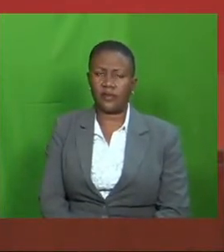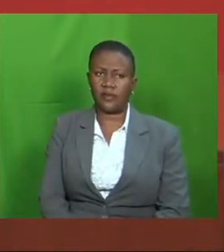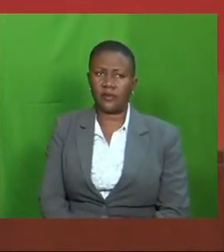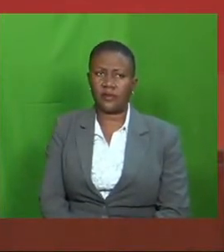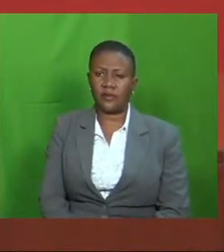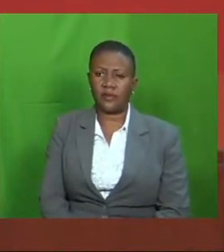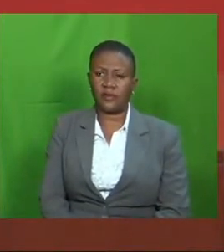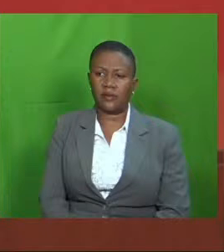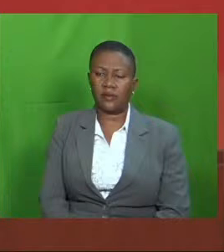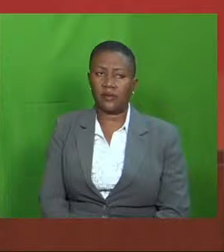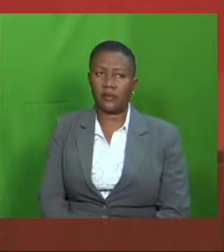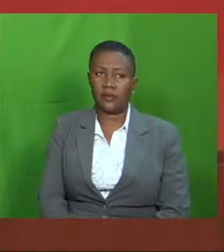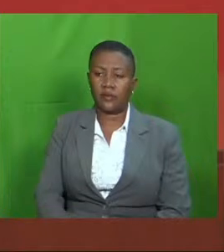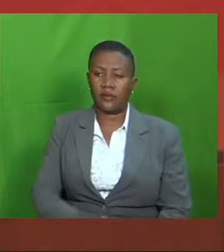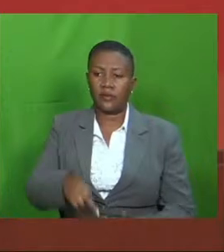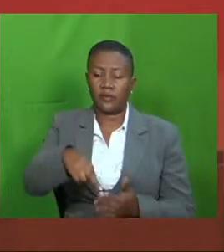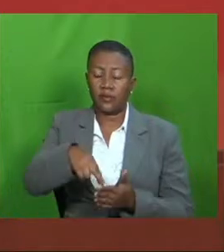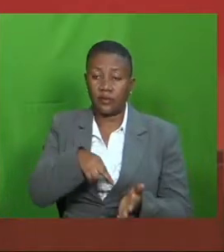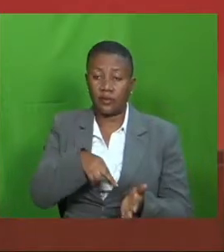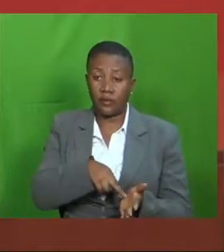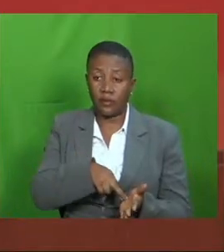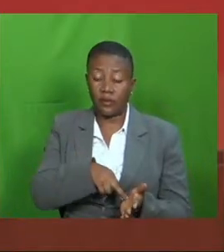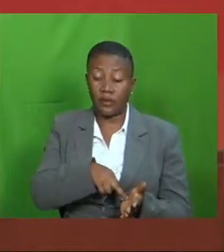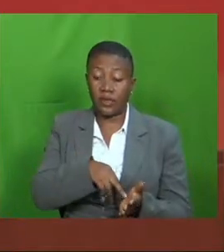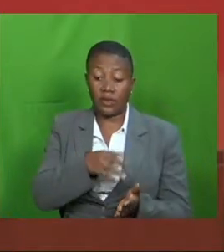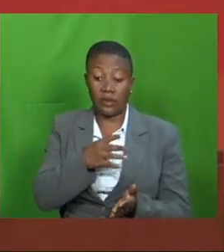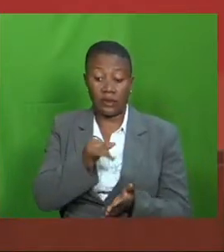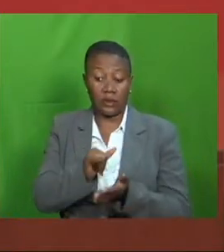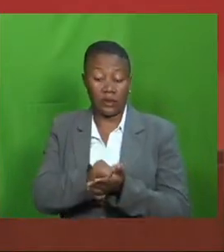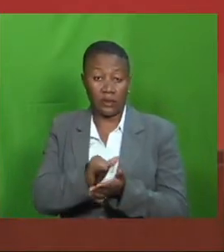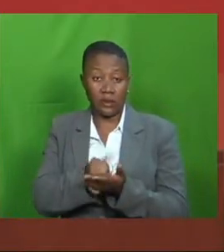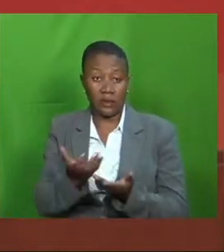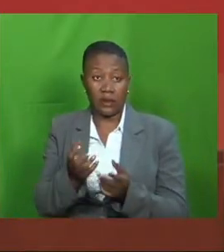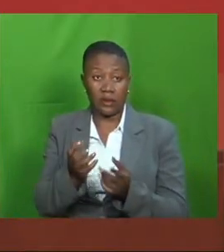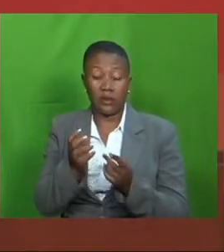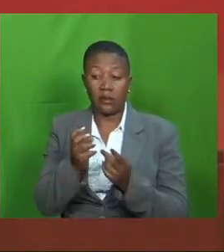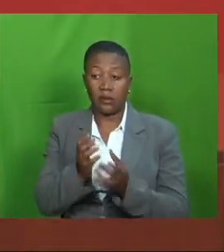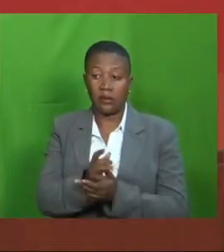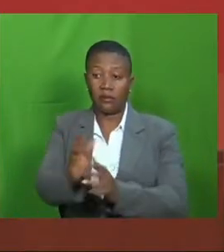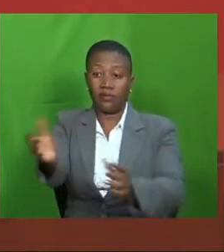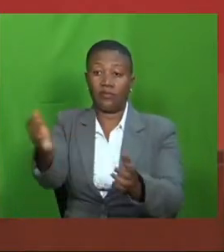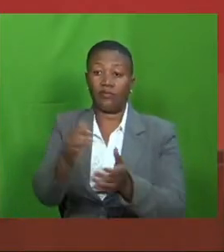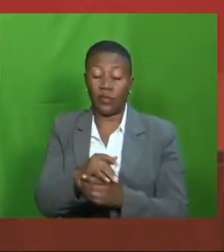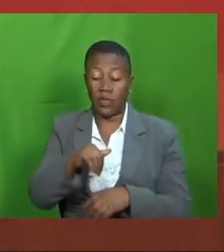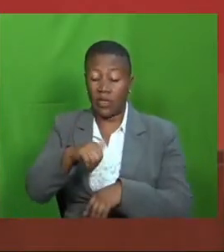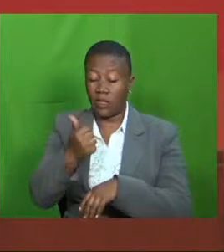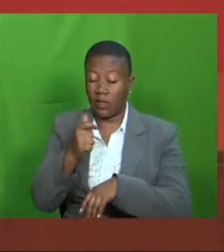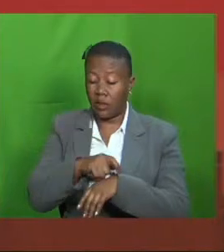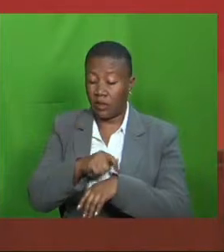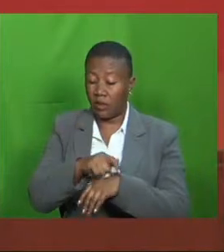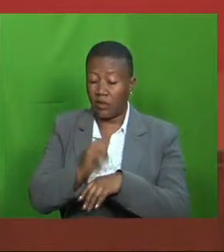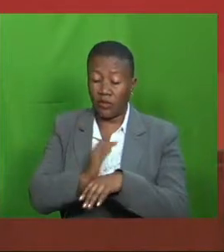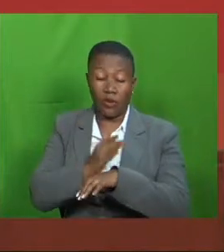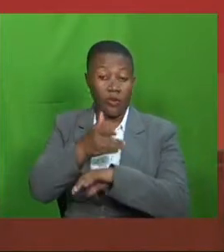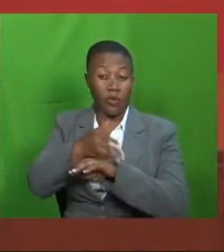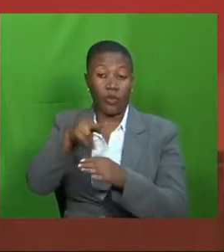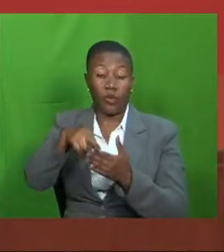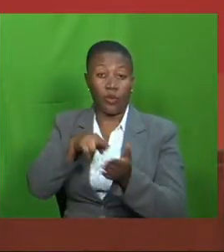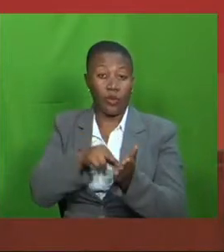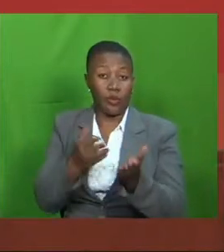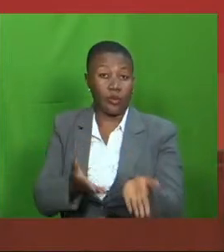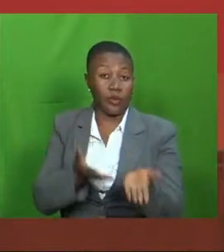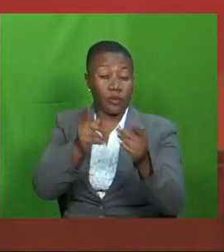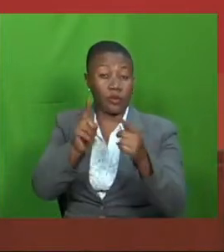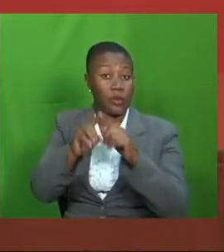the form of a report, and that, quote, at any time after the report has been presented to the